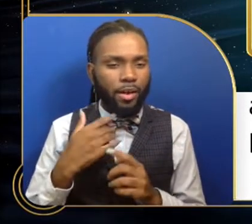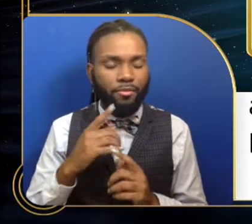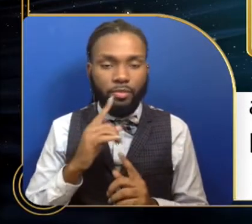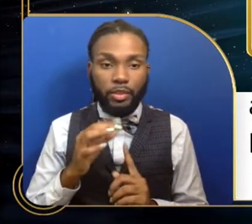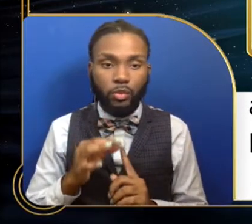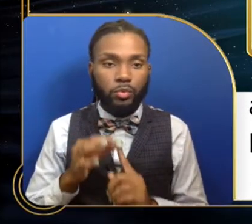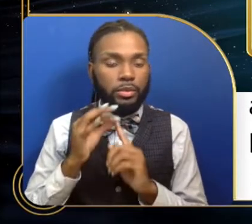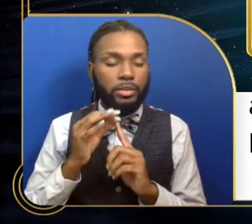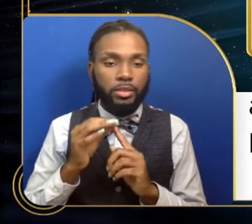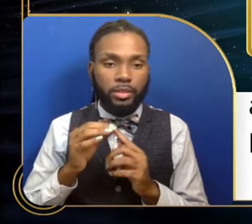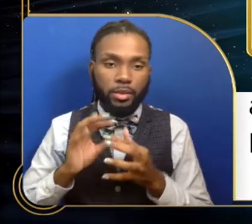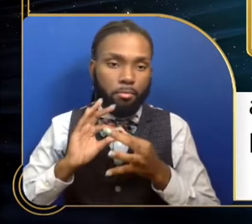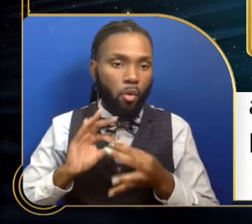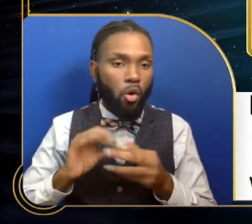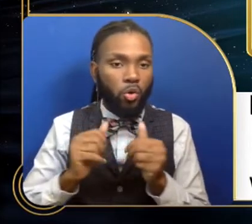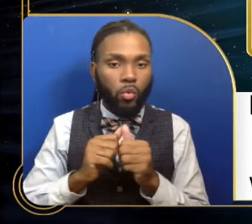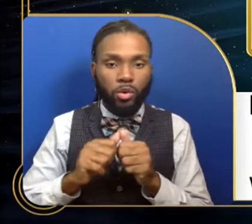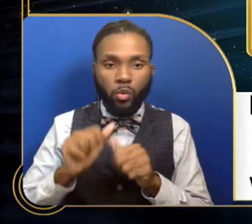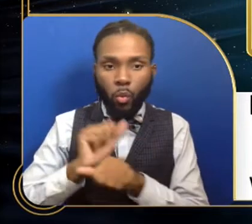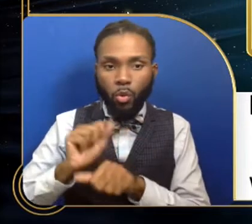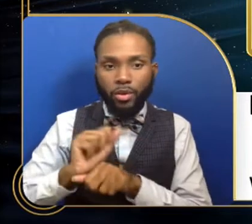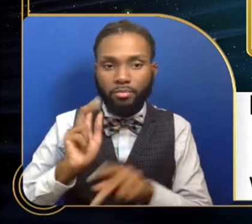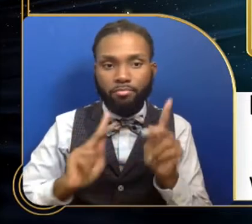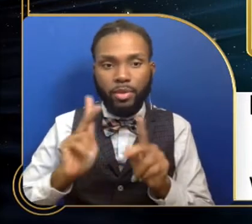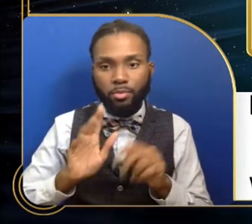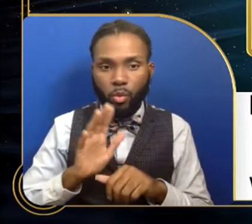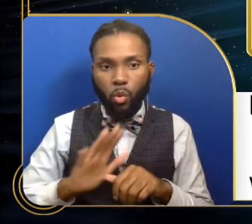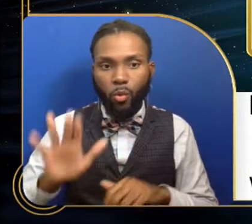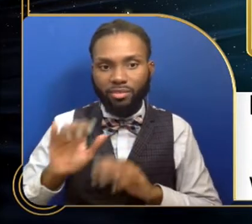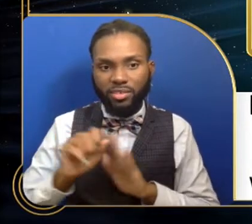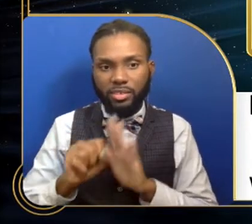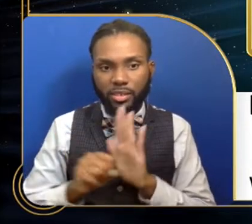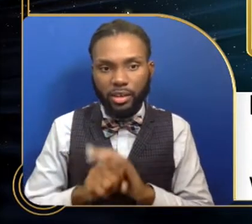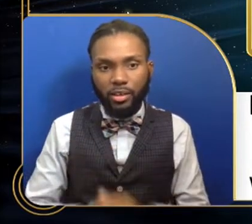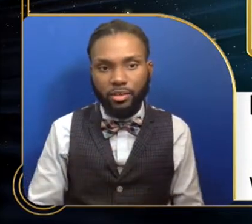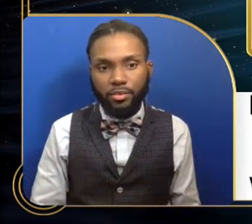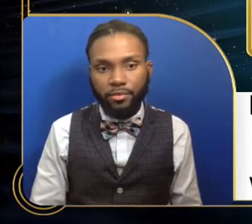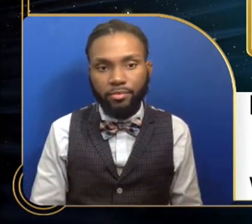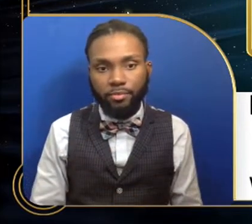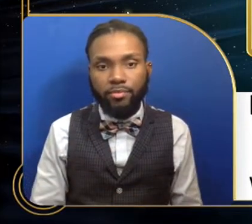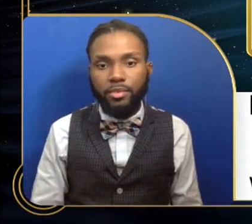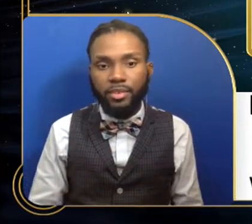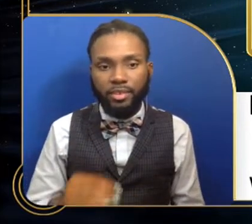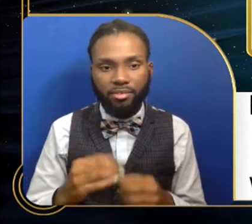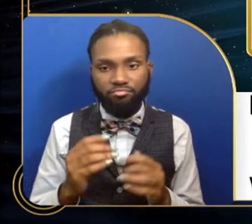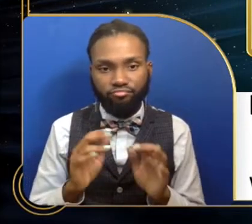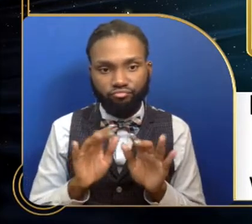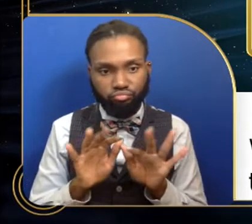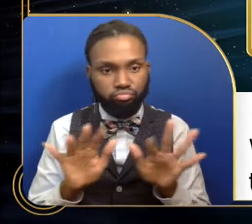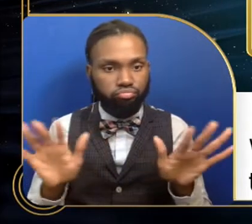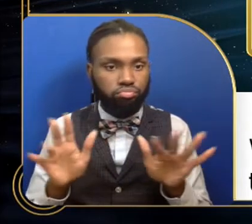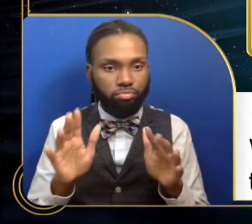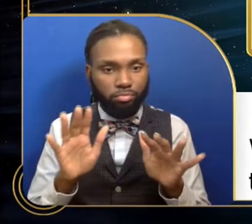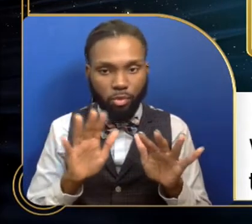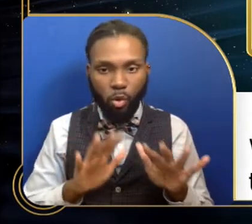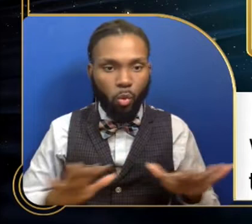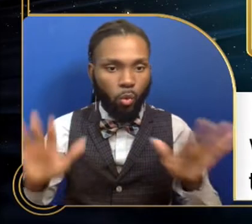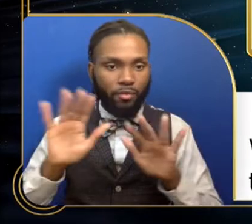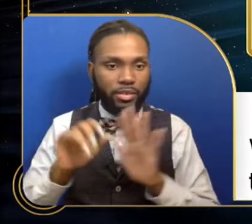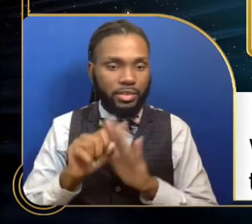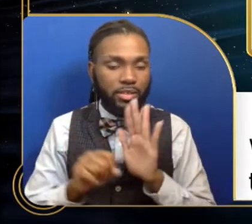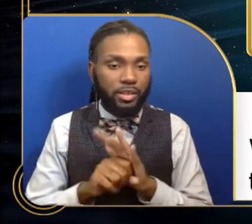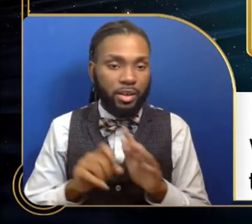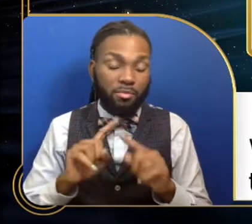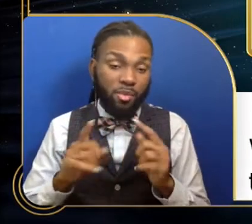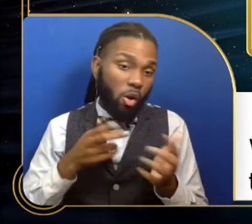working people throughout the state. In all areas of the state, their honesty, their integrity,